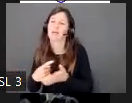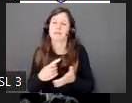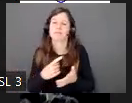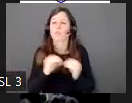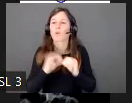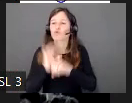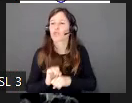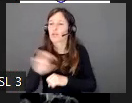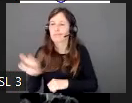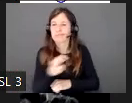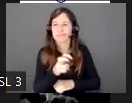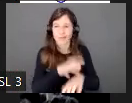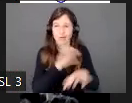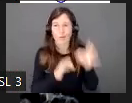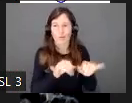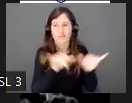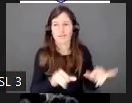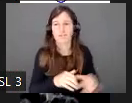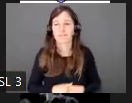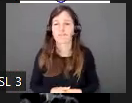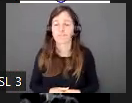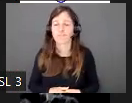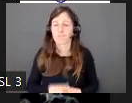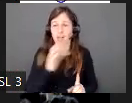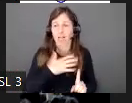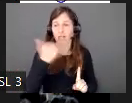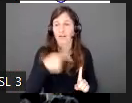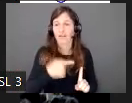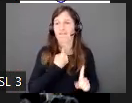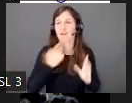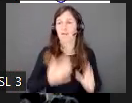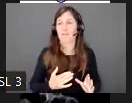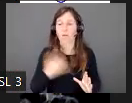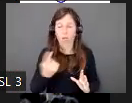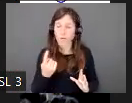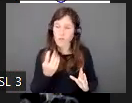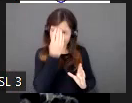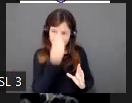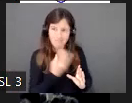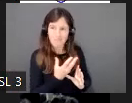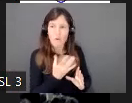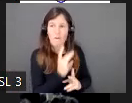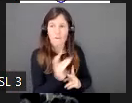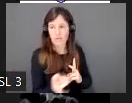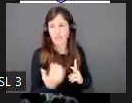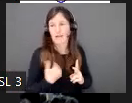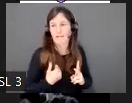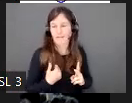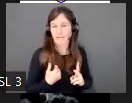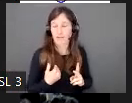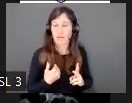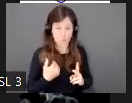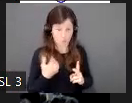the elderly victim, is always given the option during the course of their intake, their investigation, and if charges